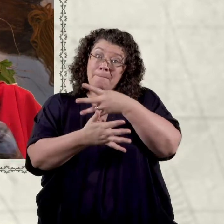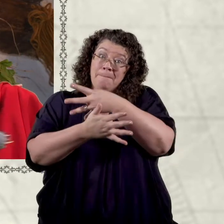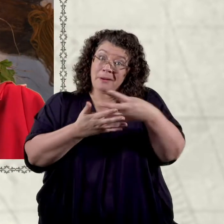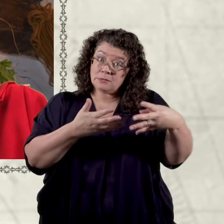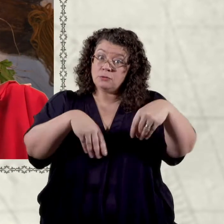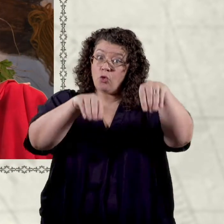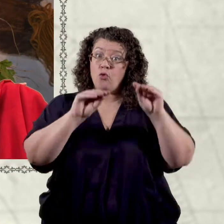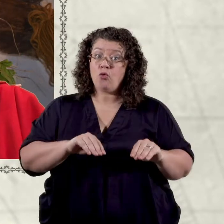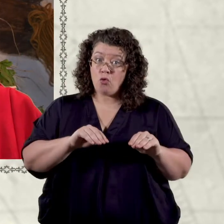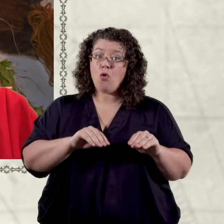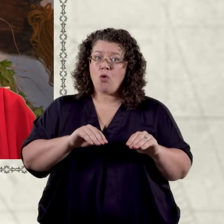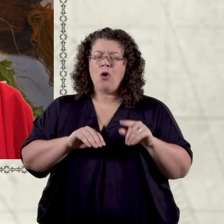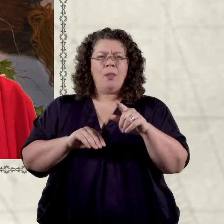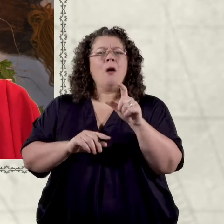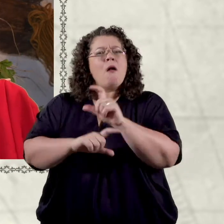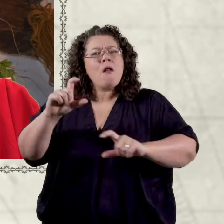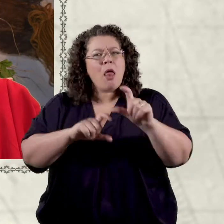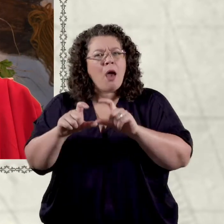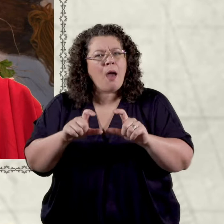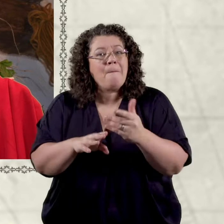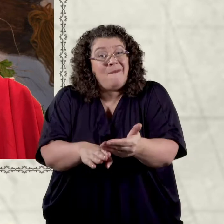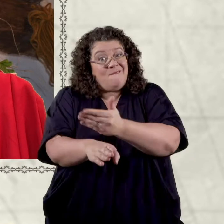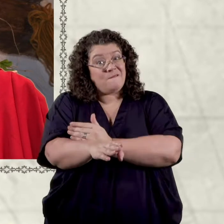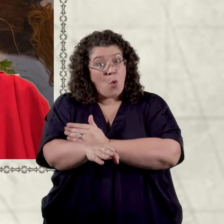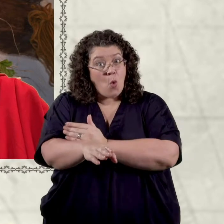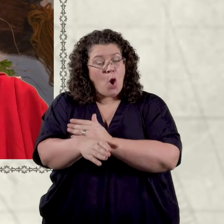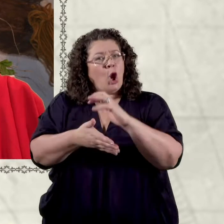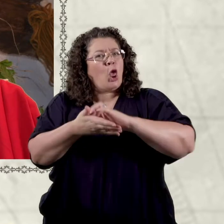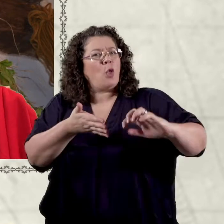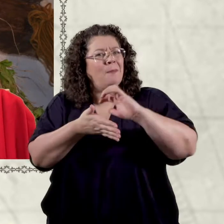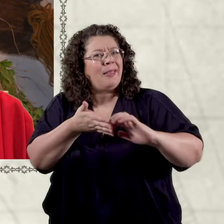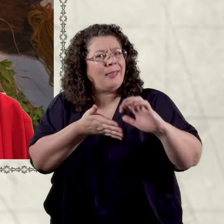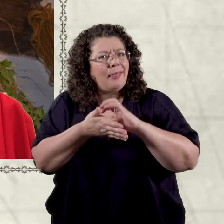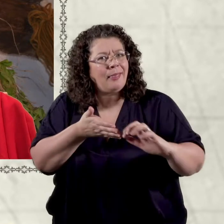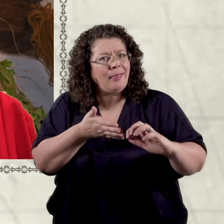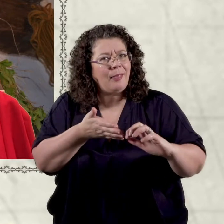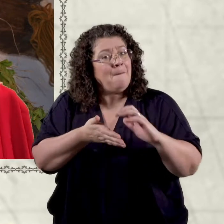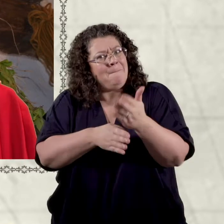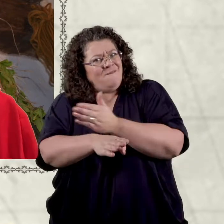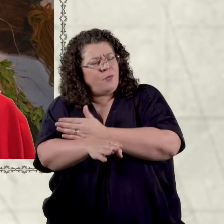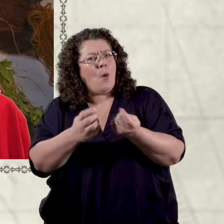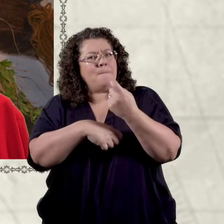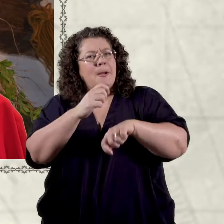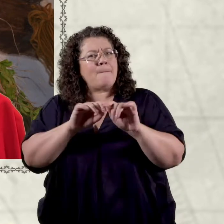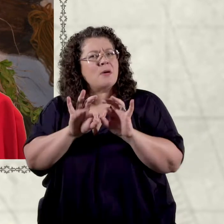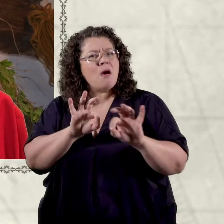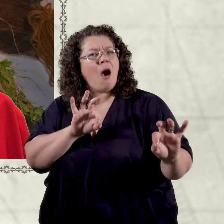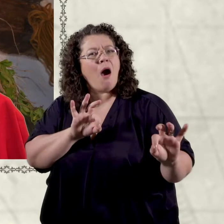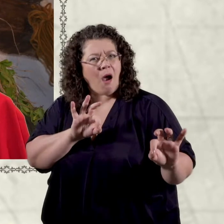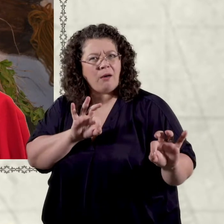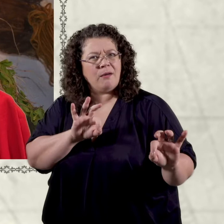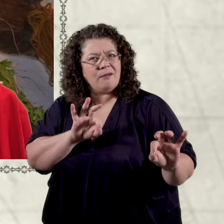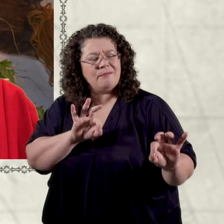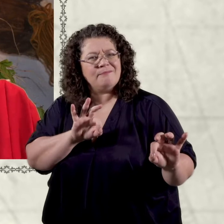cloth, such as this, then you would colour it before the combing process, before it turns into